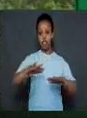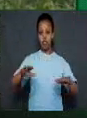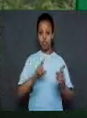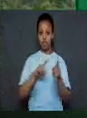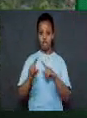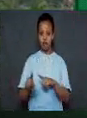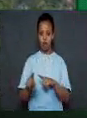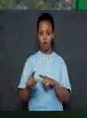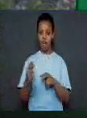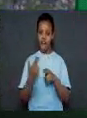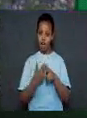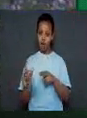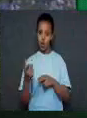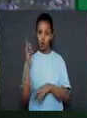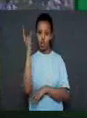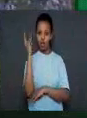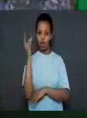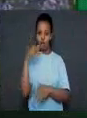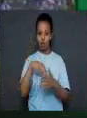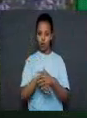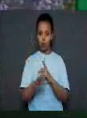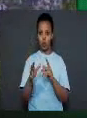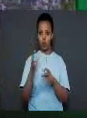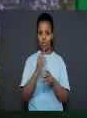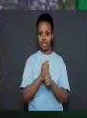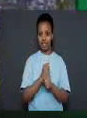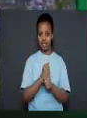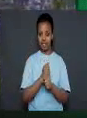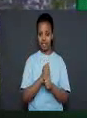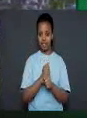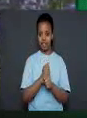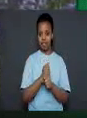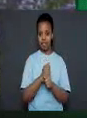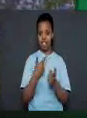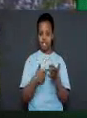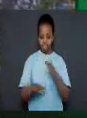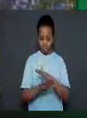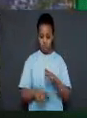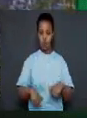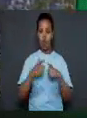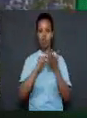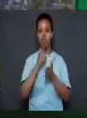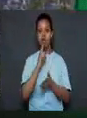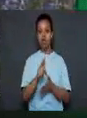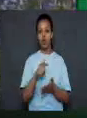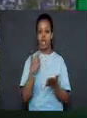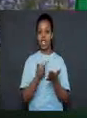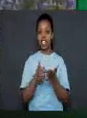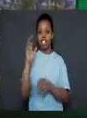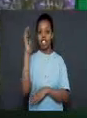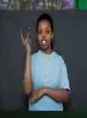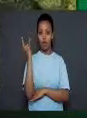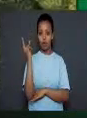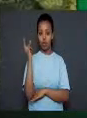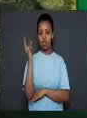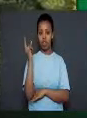includes shorter trees that live underneath the canopy. These trees